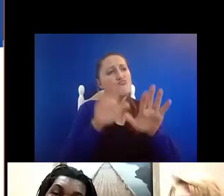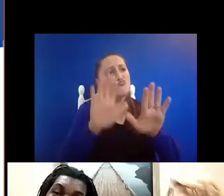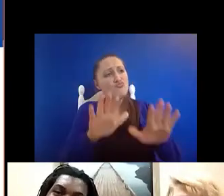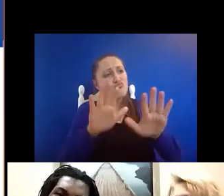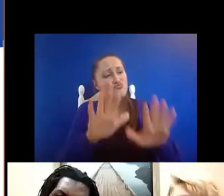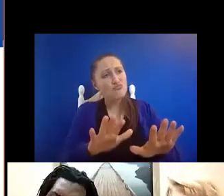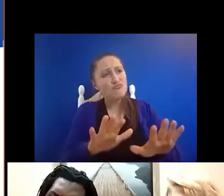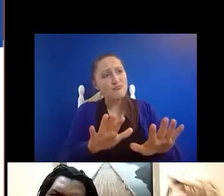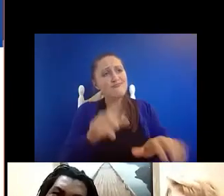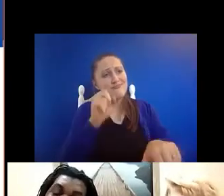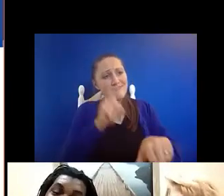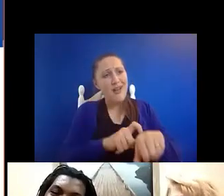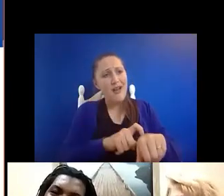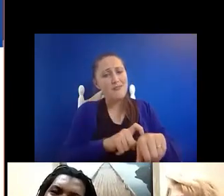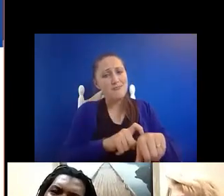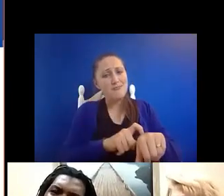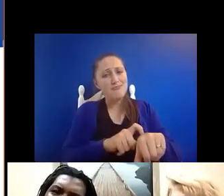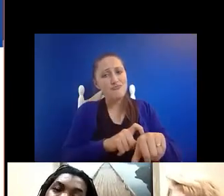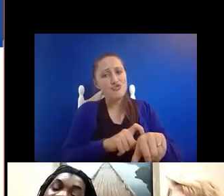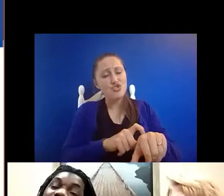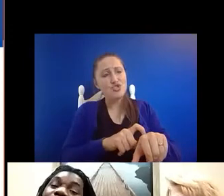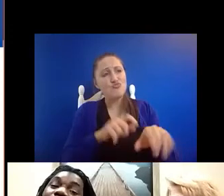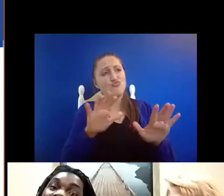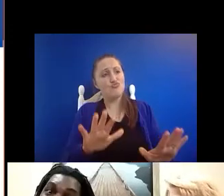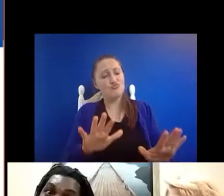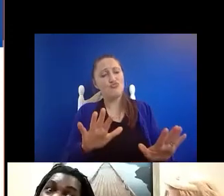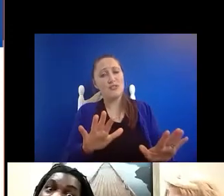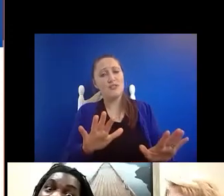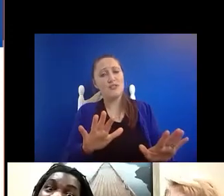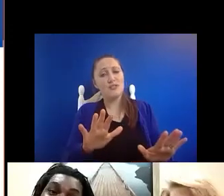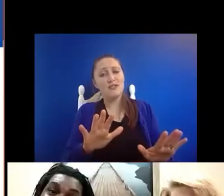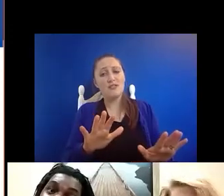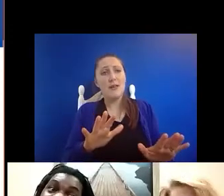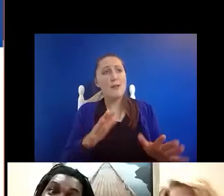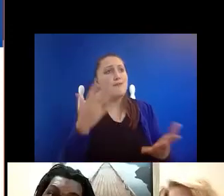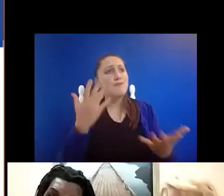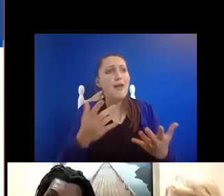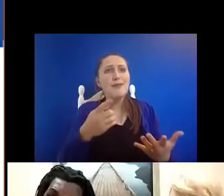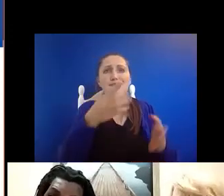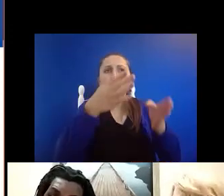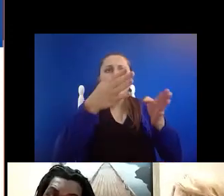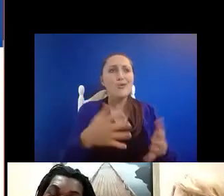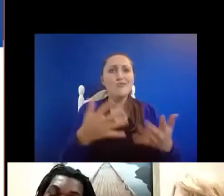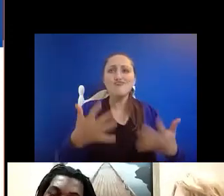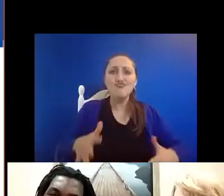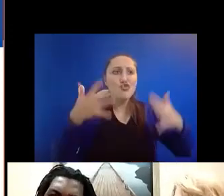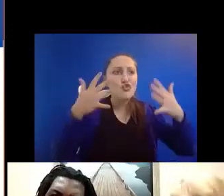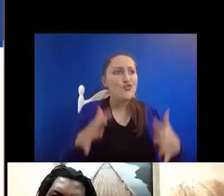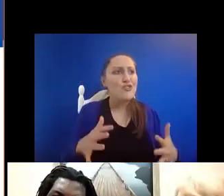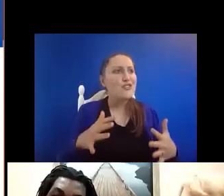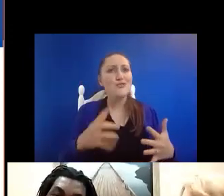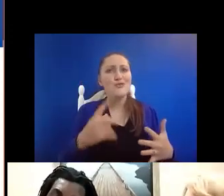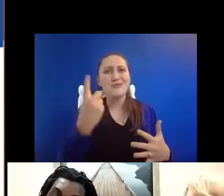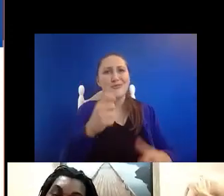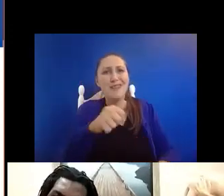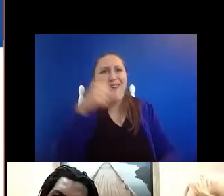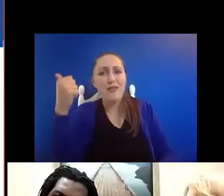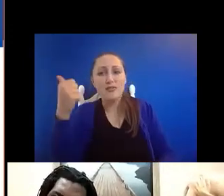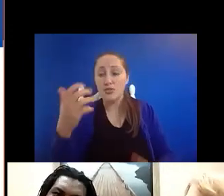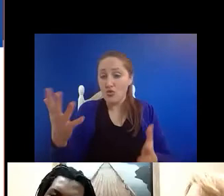them time. Maybe they're nervous or something else. Want to do a good